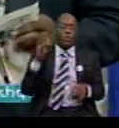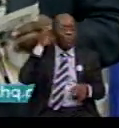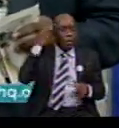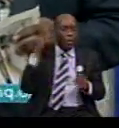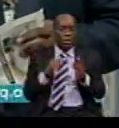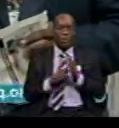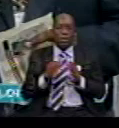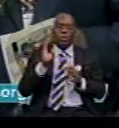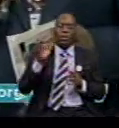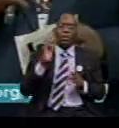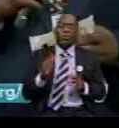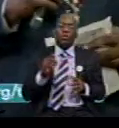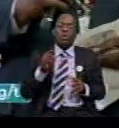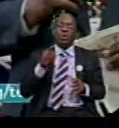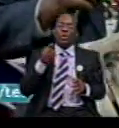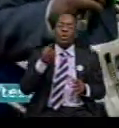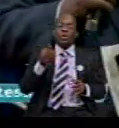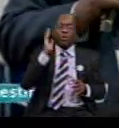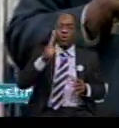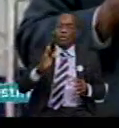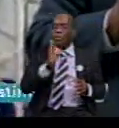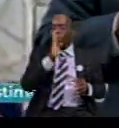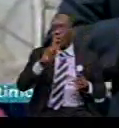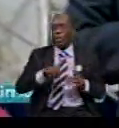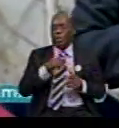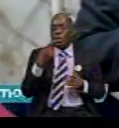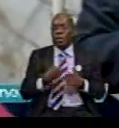testimony. Oruko mi ni Mary Adisa.